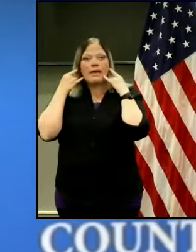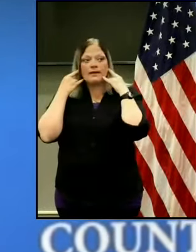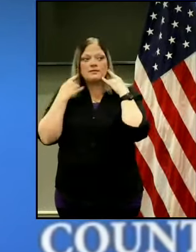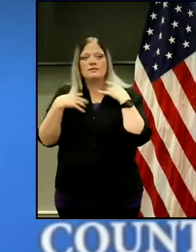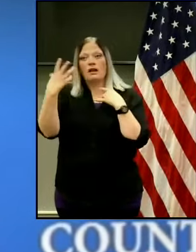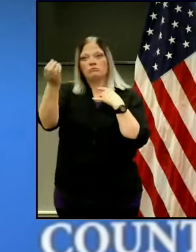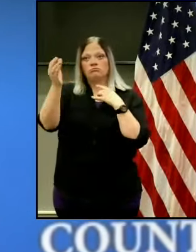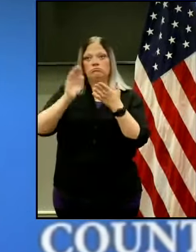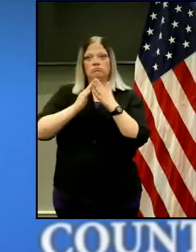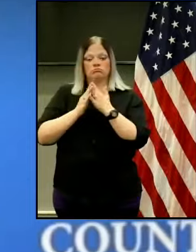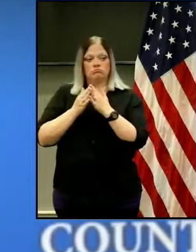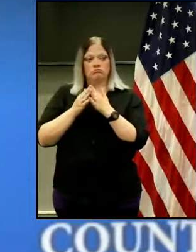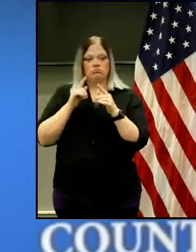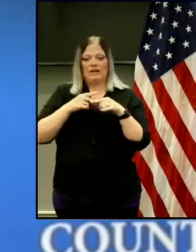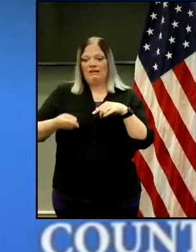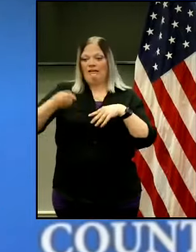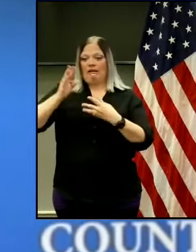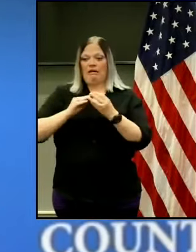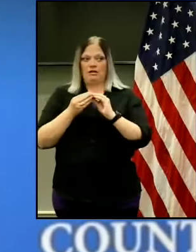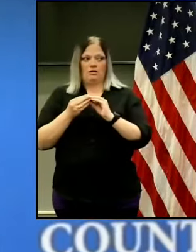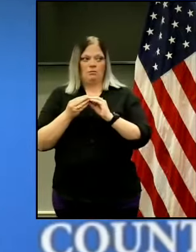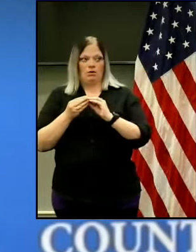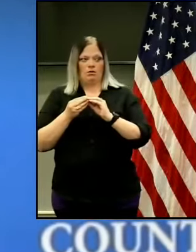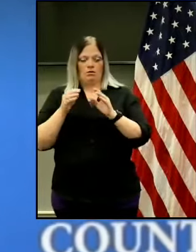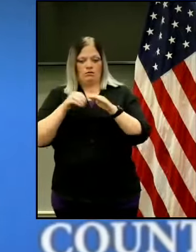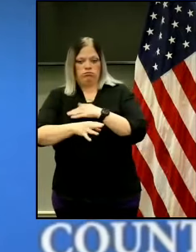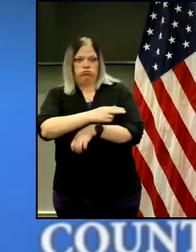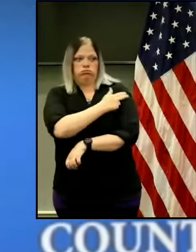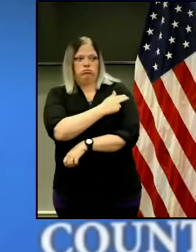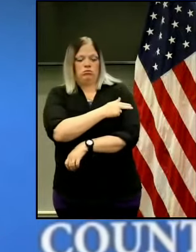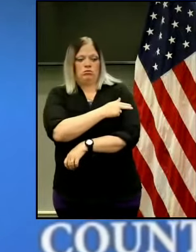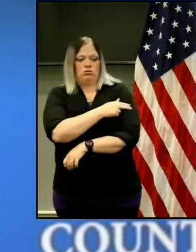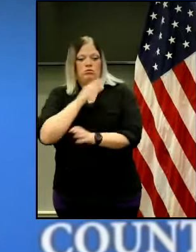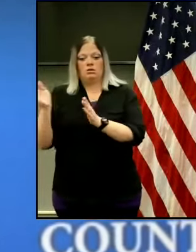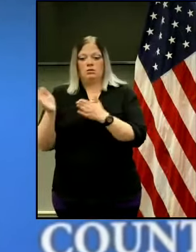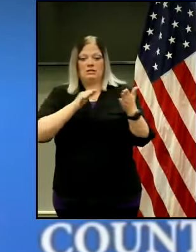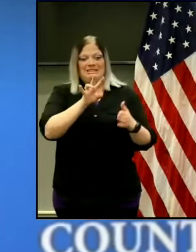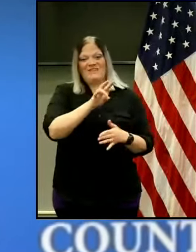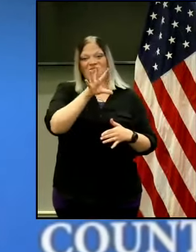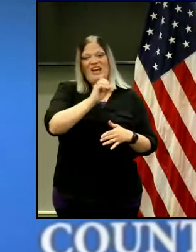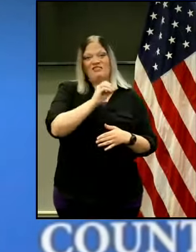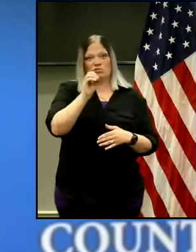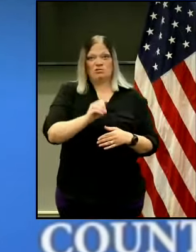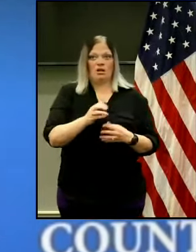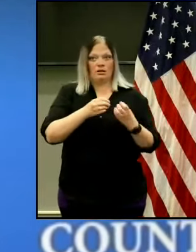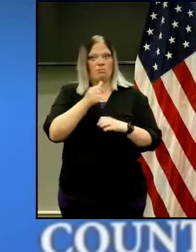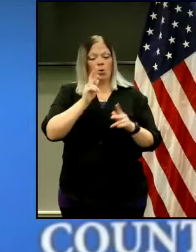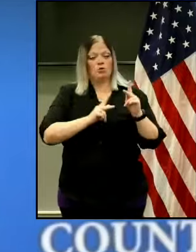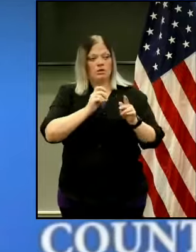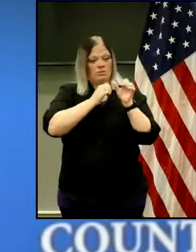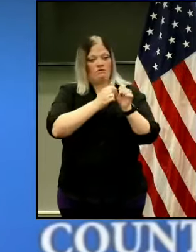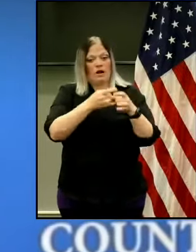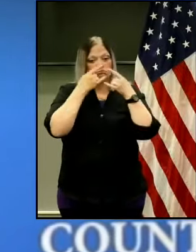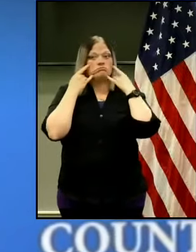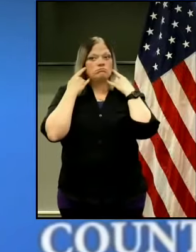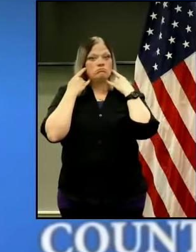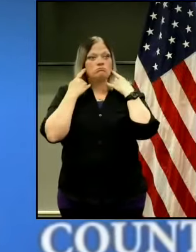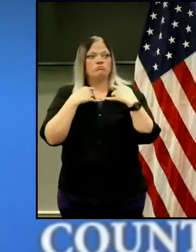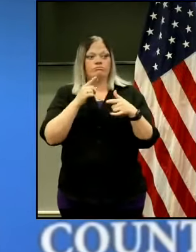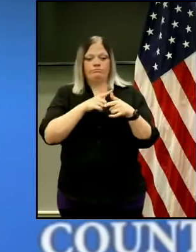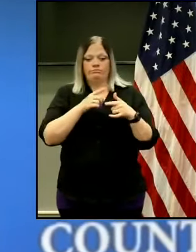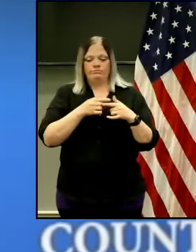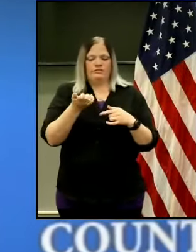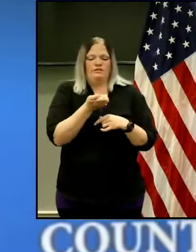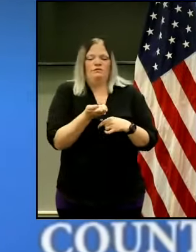the community, we had a high number of hospital admissions, and when 75% of people adhered to wearing masks, we had